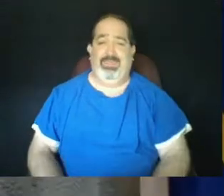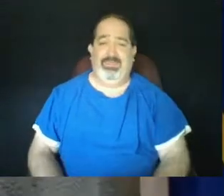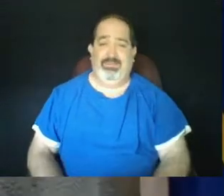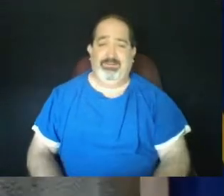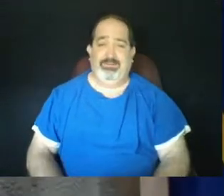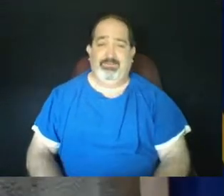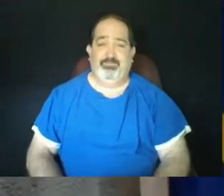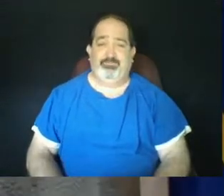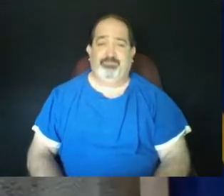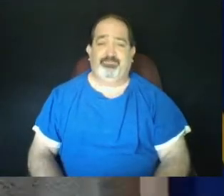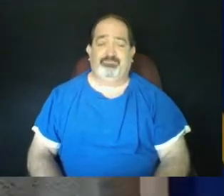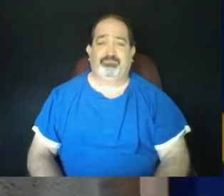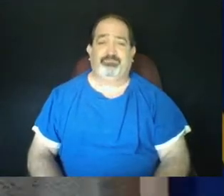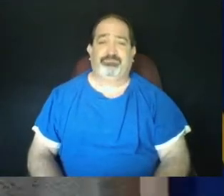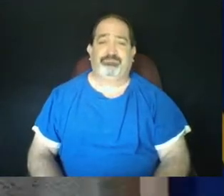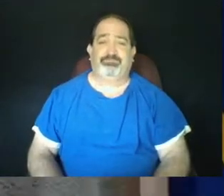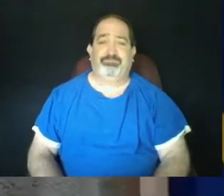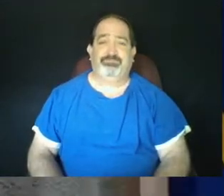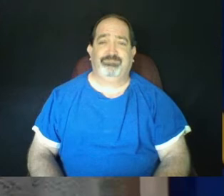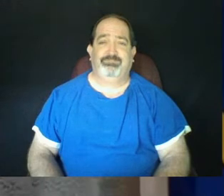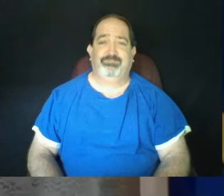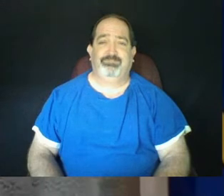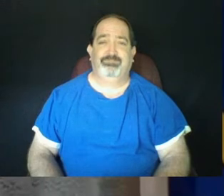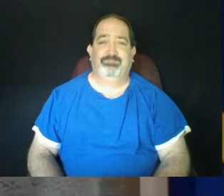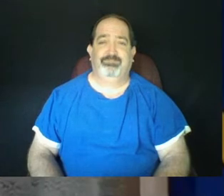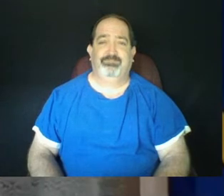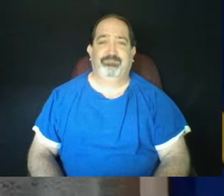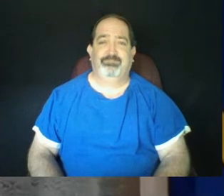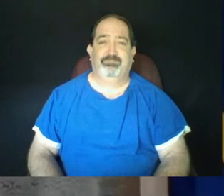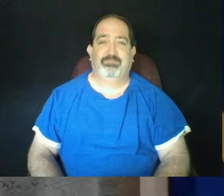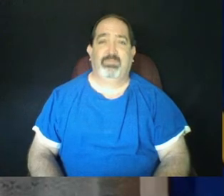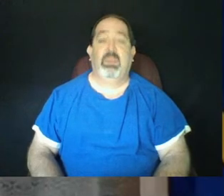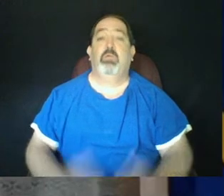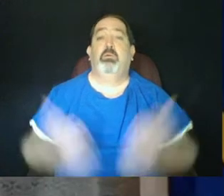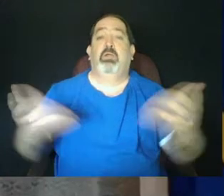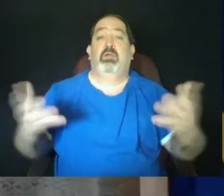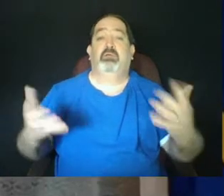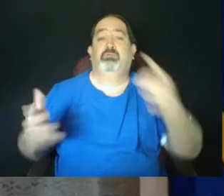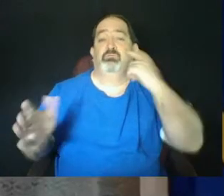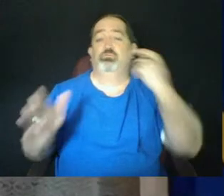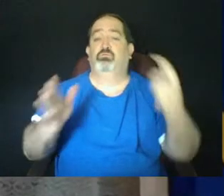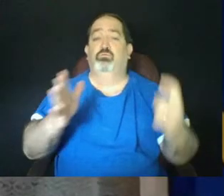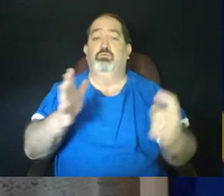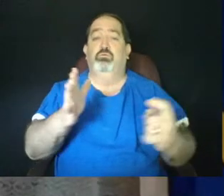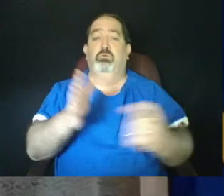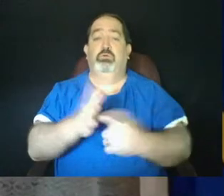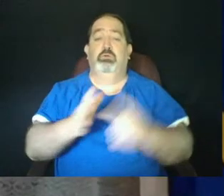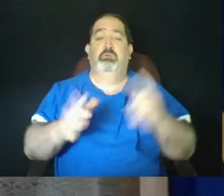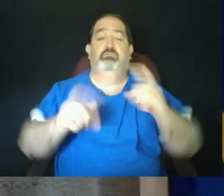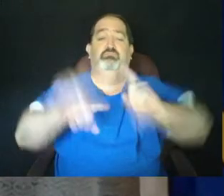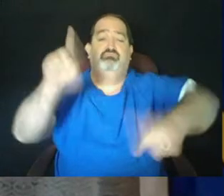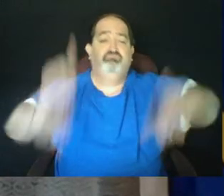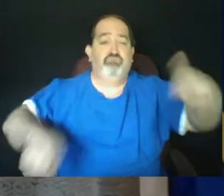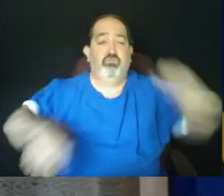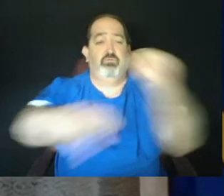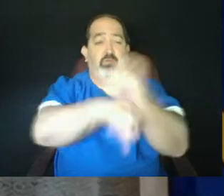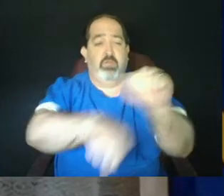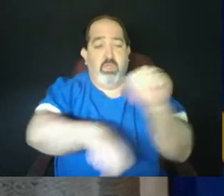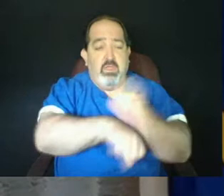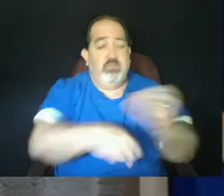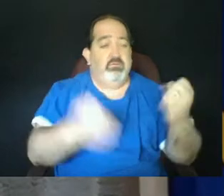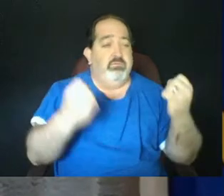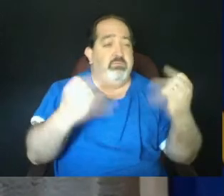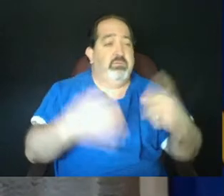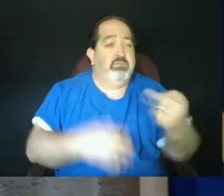hip. Whereas it has come to our notice that through diverse efforts, there are